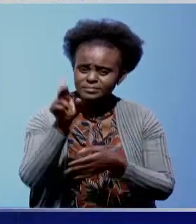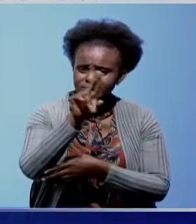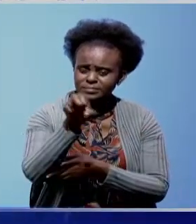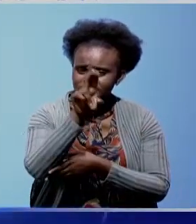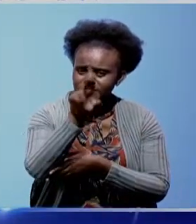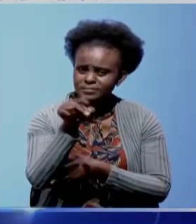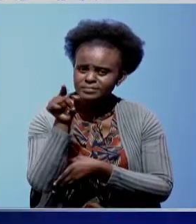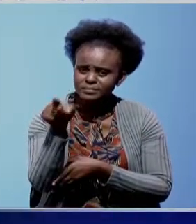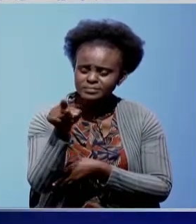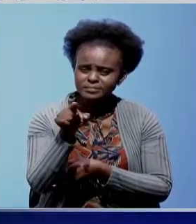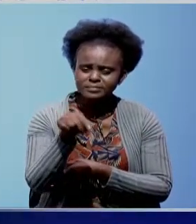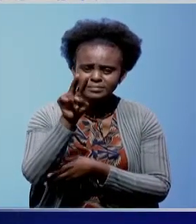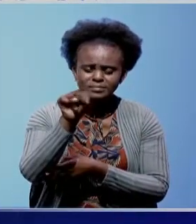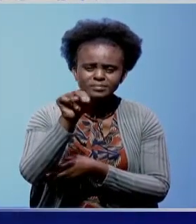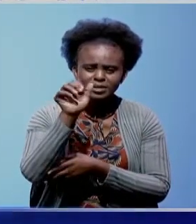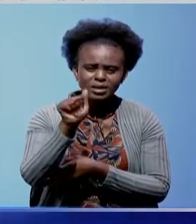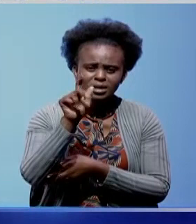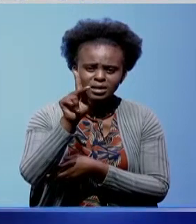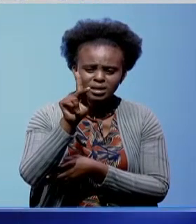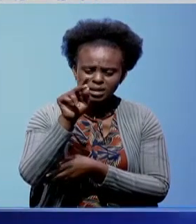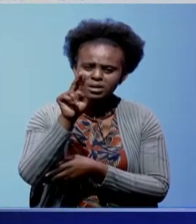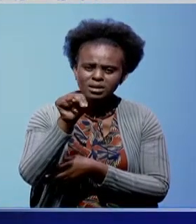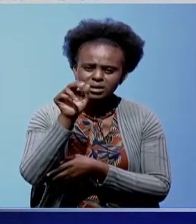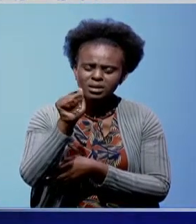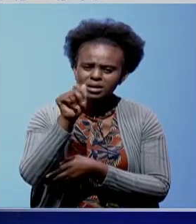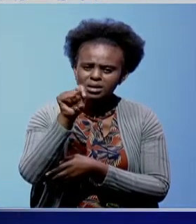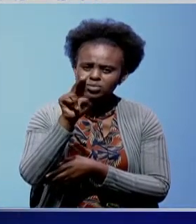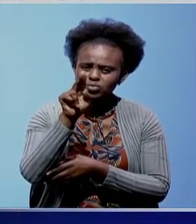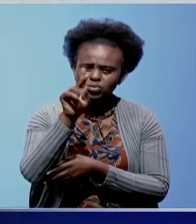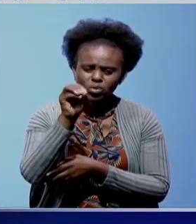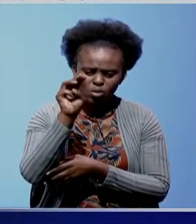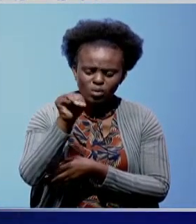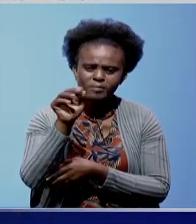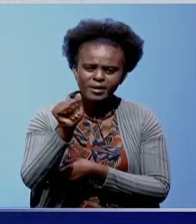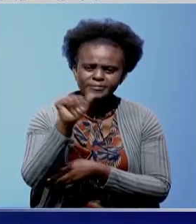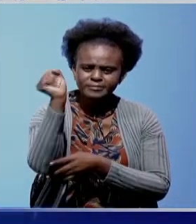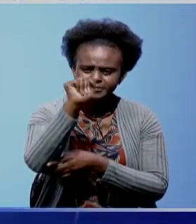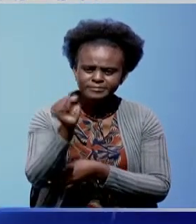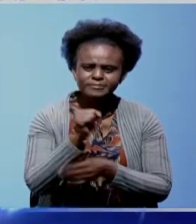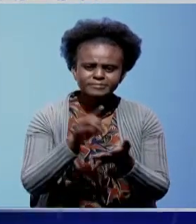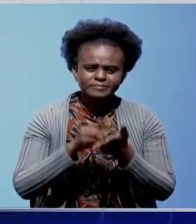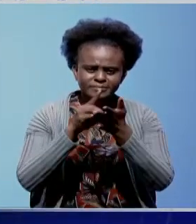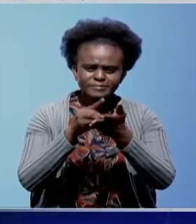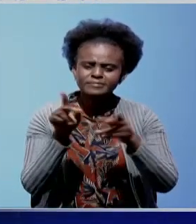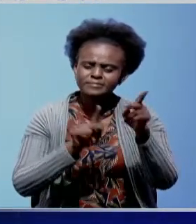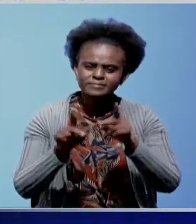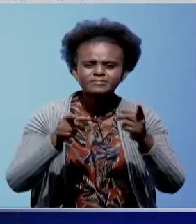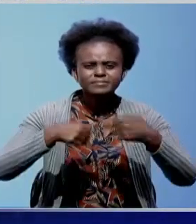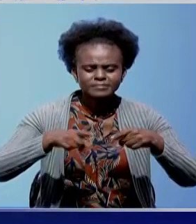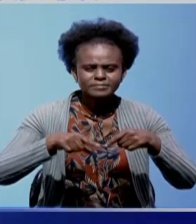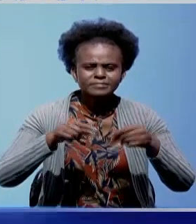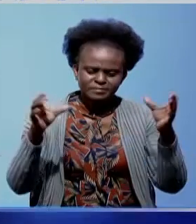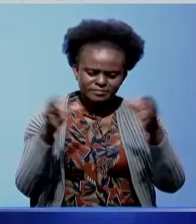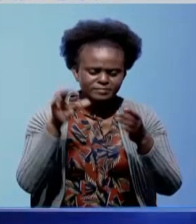$294,000 Natukoma water scheme in Shangombo district of Western Province has been handed over to the local authority. And Shangombo